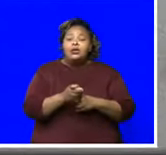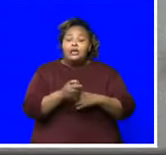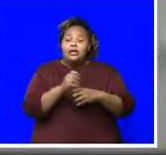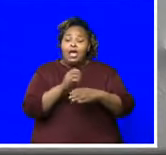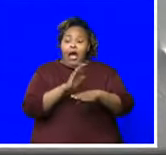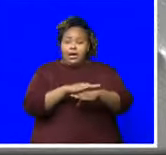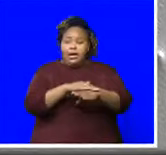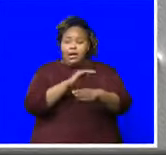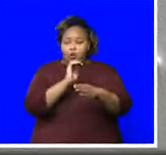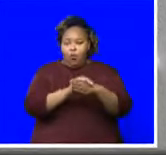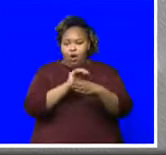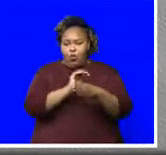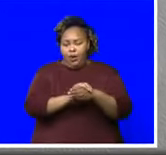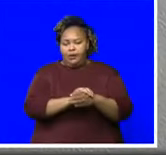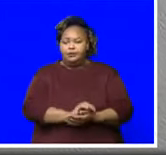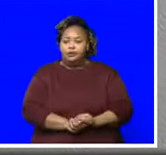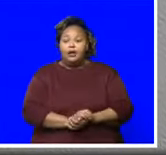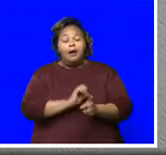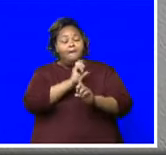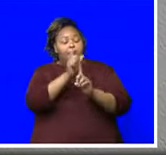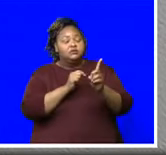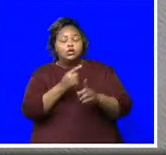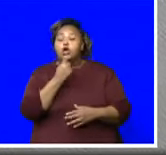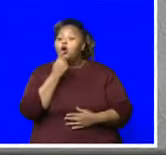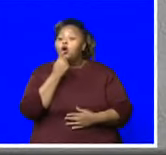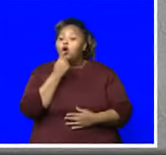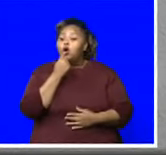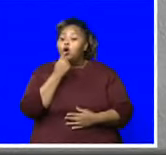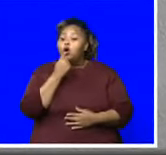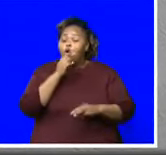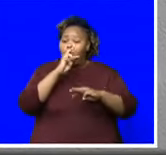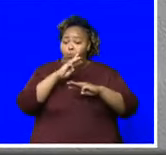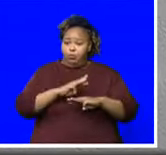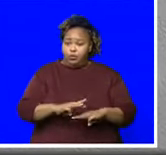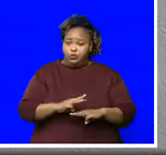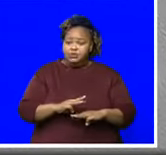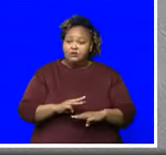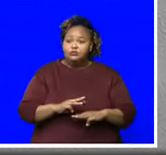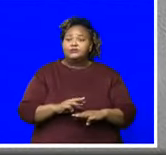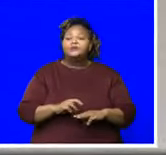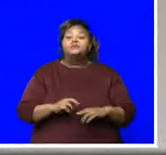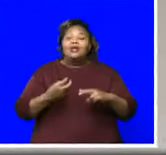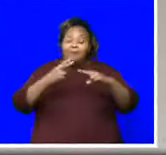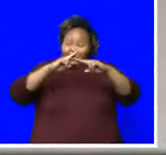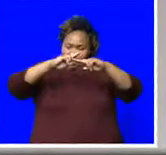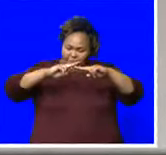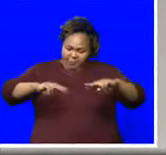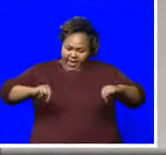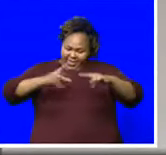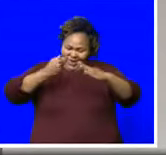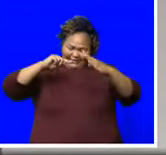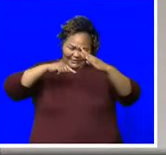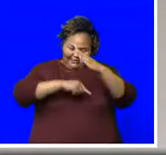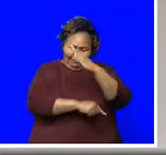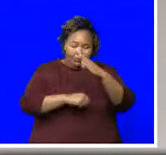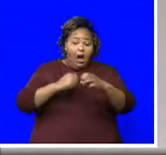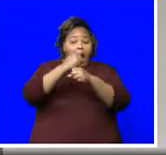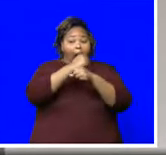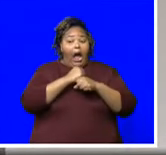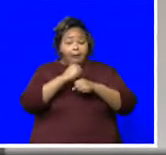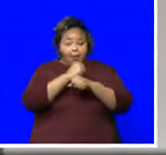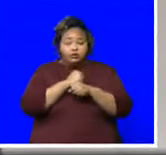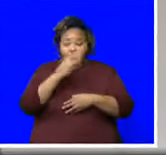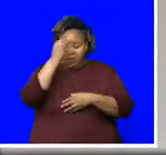ngekushesha. Dlamini uthembisa ukuthi luphenyo lolujulile ngalesigameko sekudutshulwa kwaleli phoyisa selisukunyisiwe